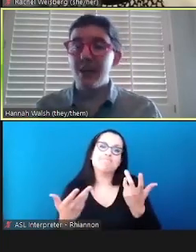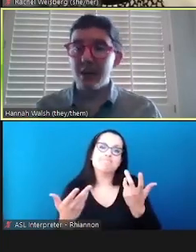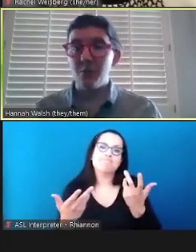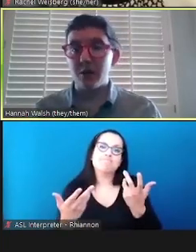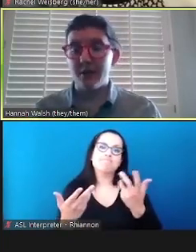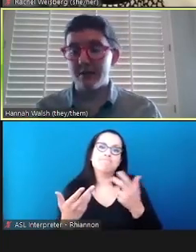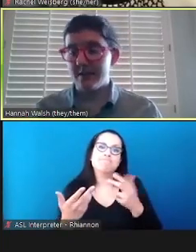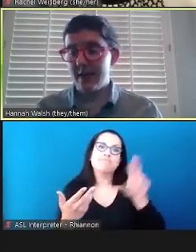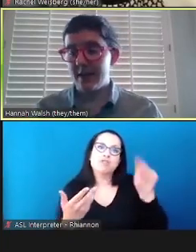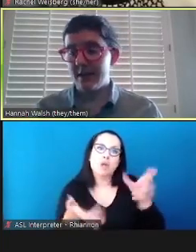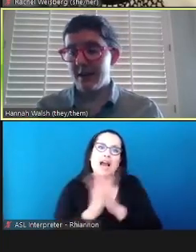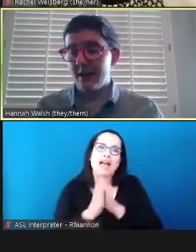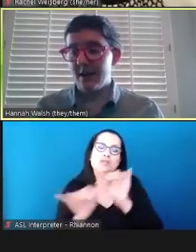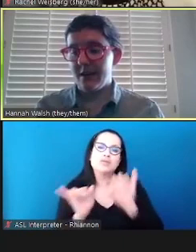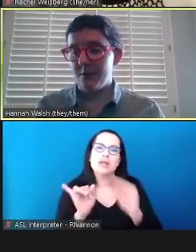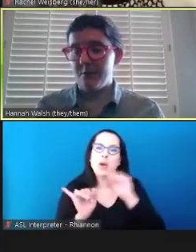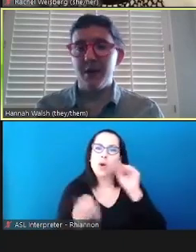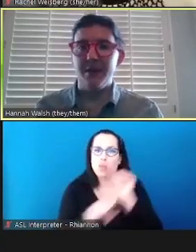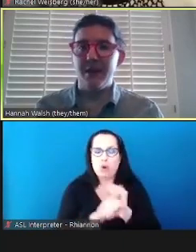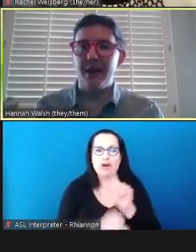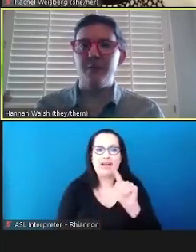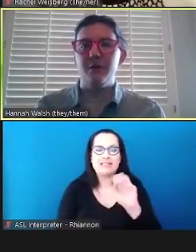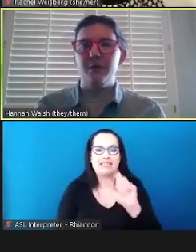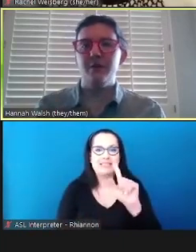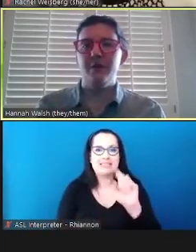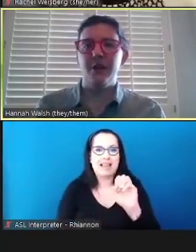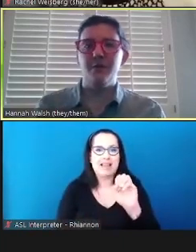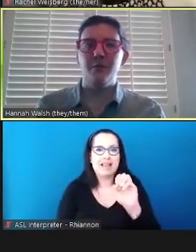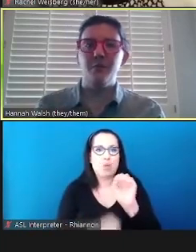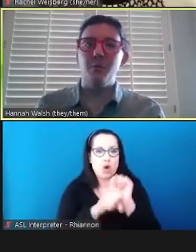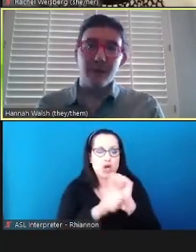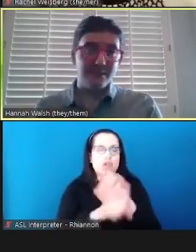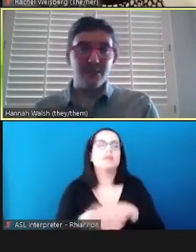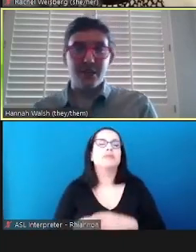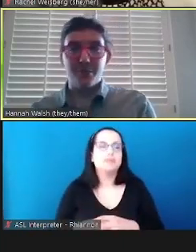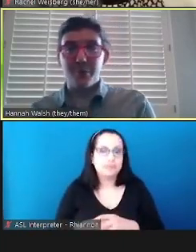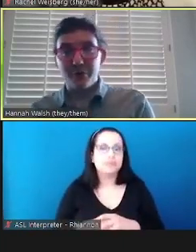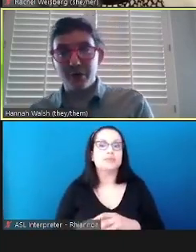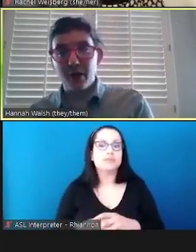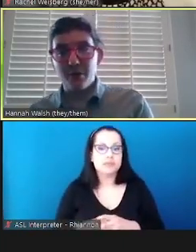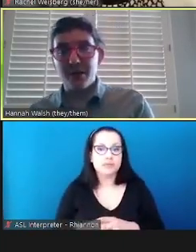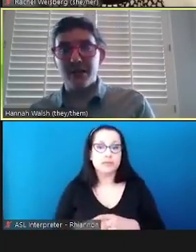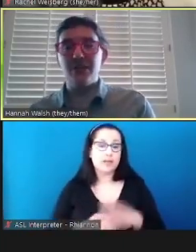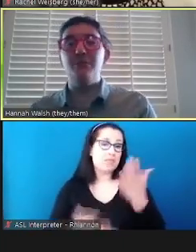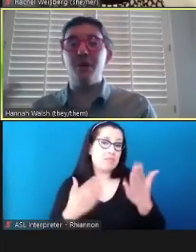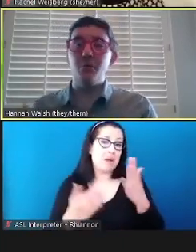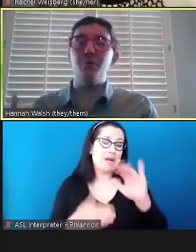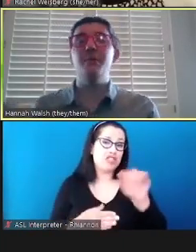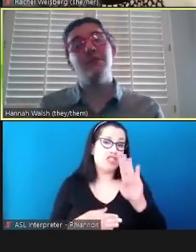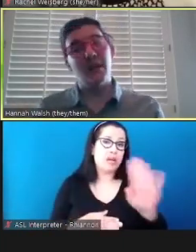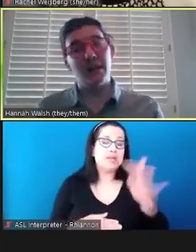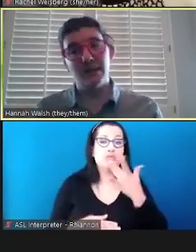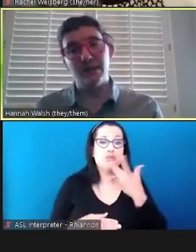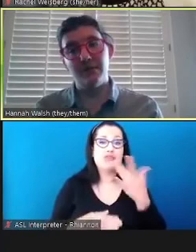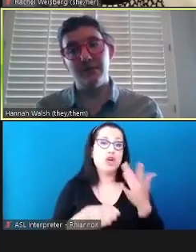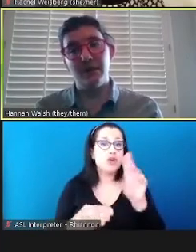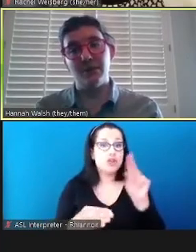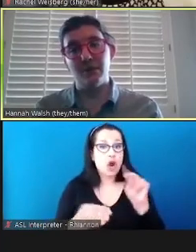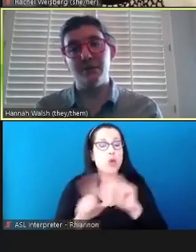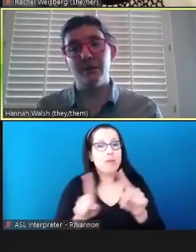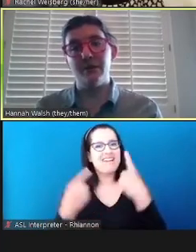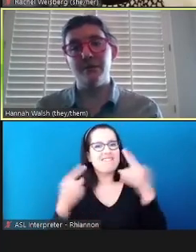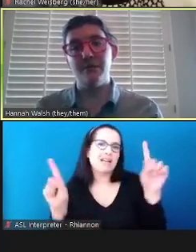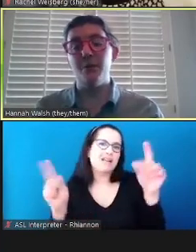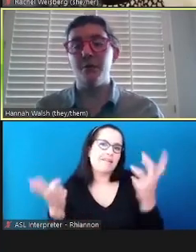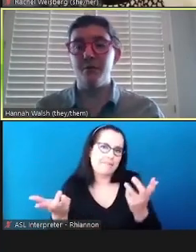Jacob telework instead. And that isn't Jacob's preferred accommodation, but it would be effective in